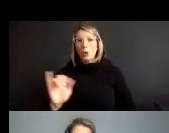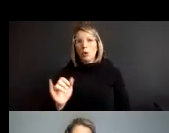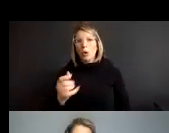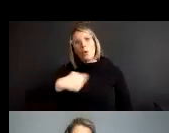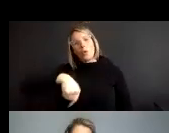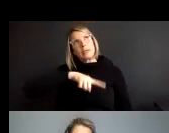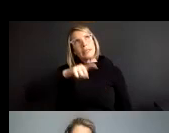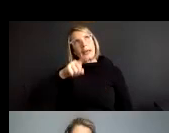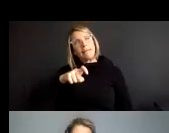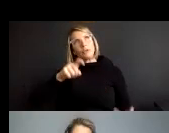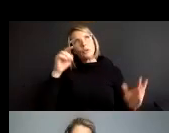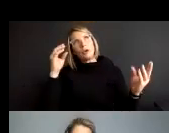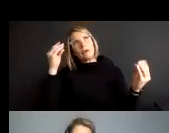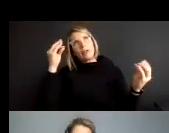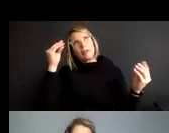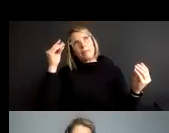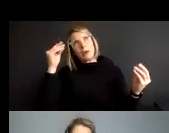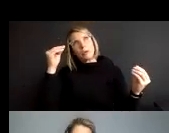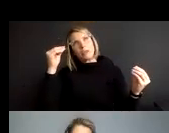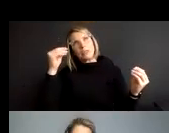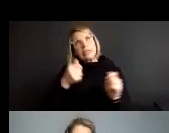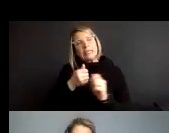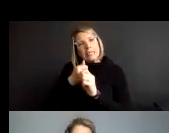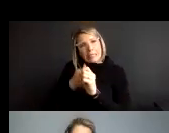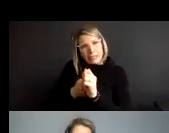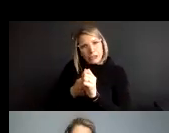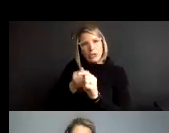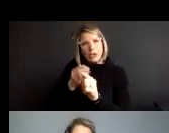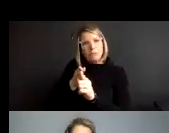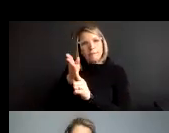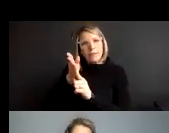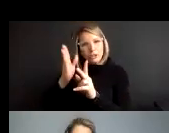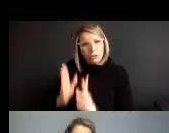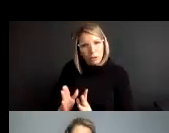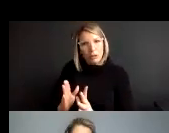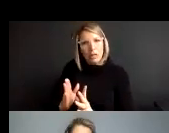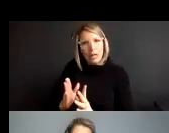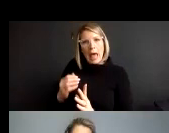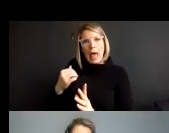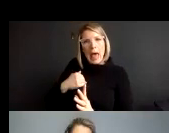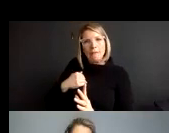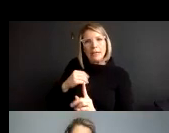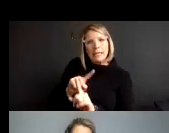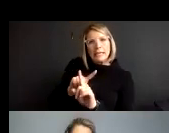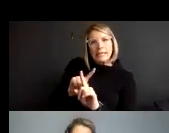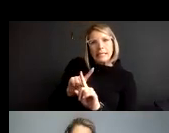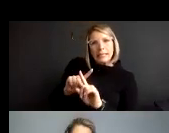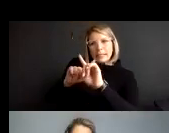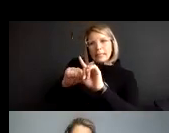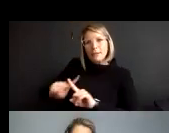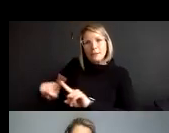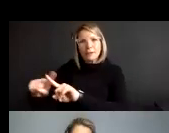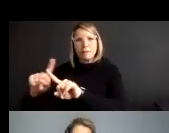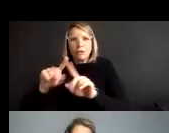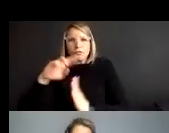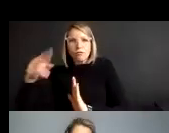help professionals see themselves in this process. And to Steve's point is to remind them that, like, if no